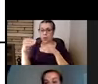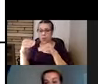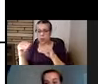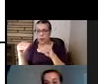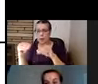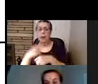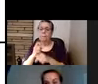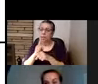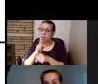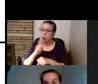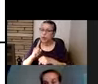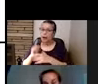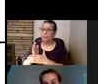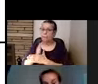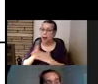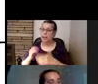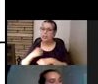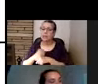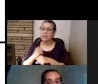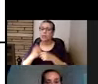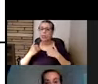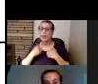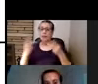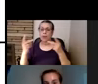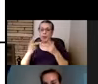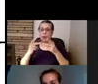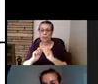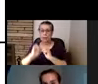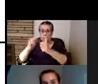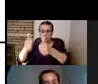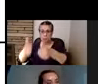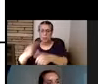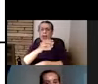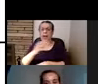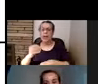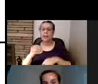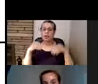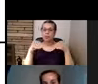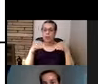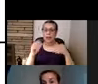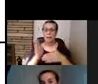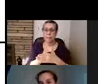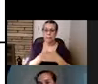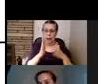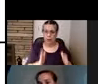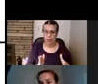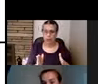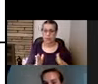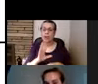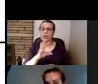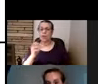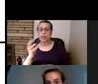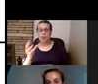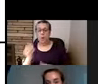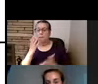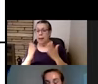municipal partners to secure installation permits, and recruiting retail partners. The final resulting network may therefore not look exactly like